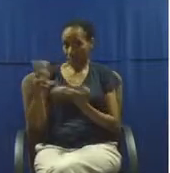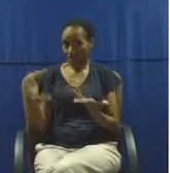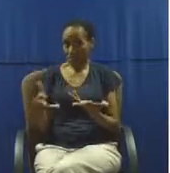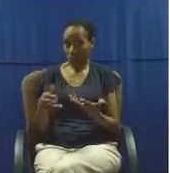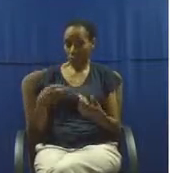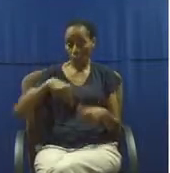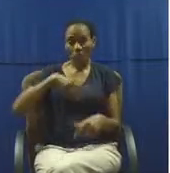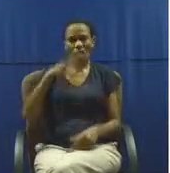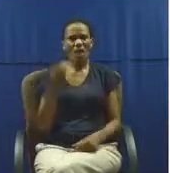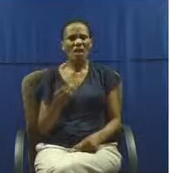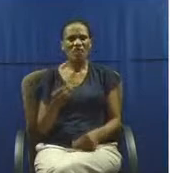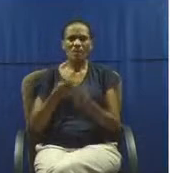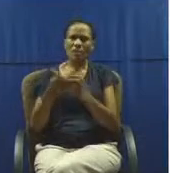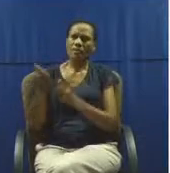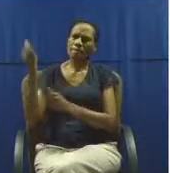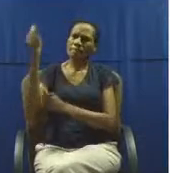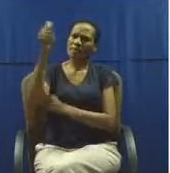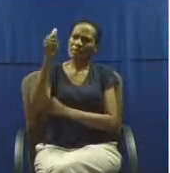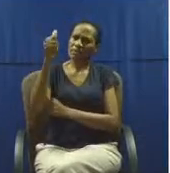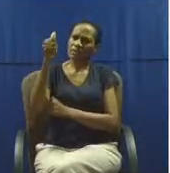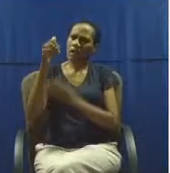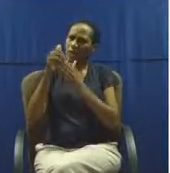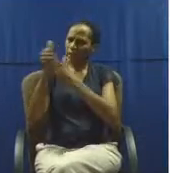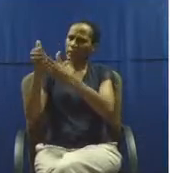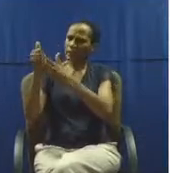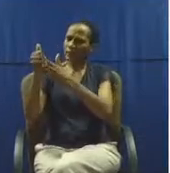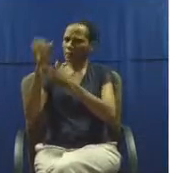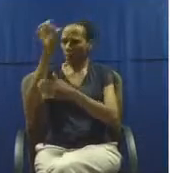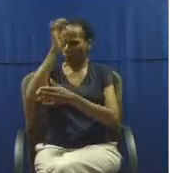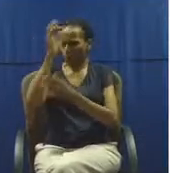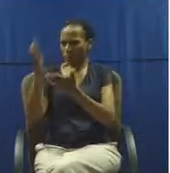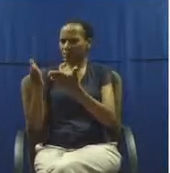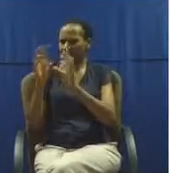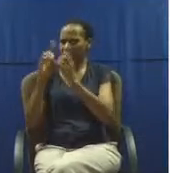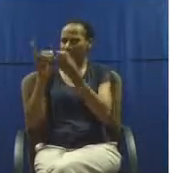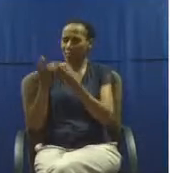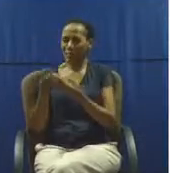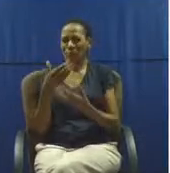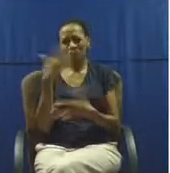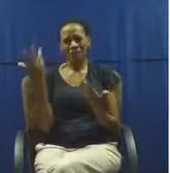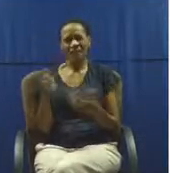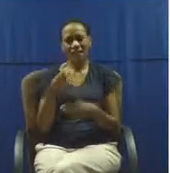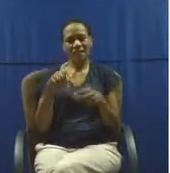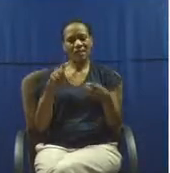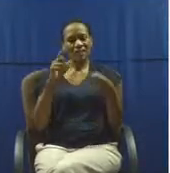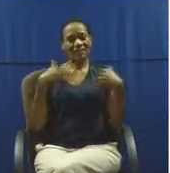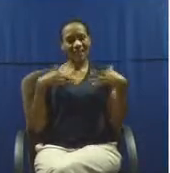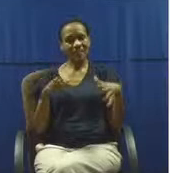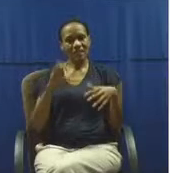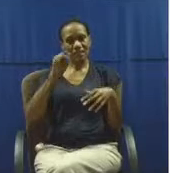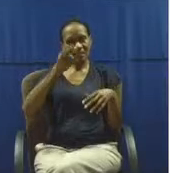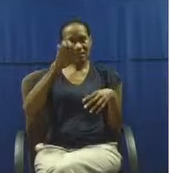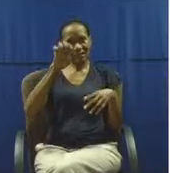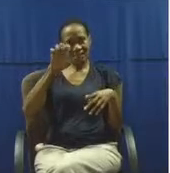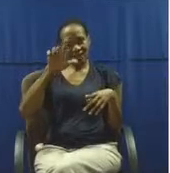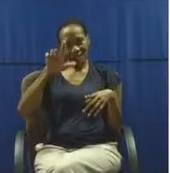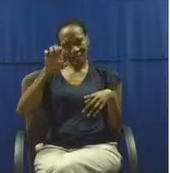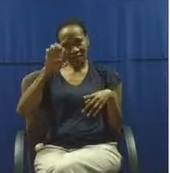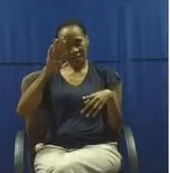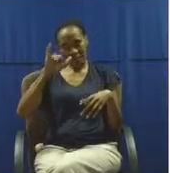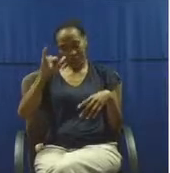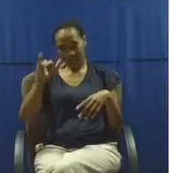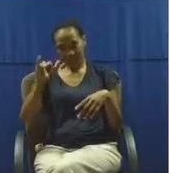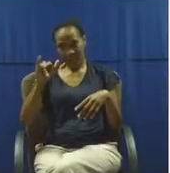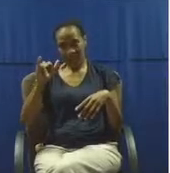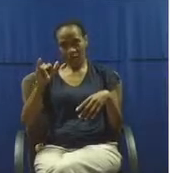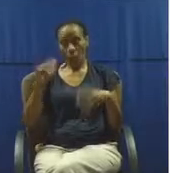commissioners that know nothing about police. We started with Jackie Selebi, a diplomat. He ended in